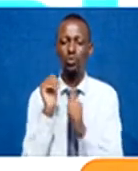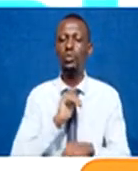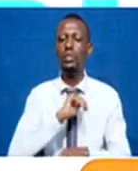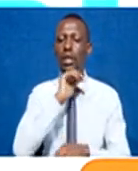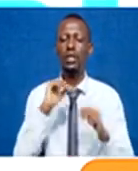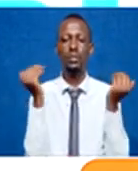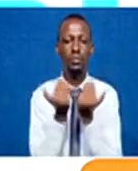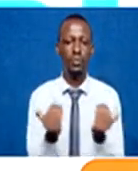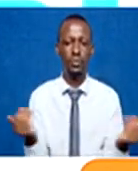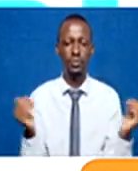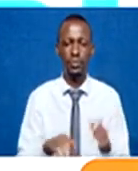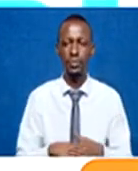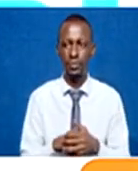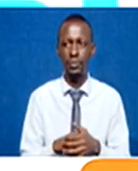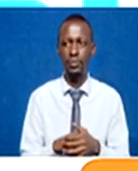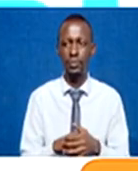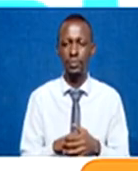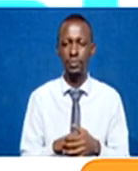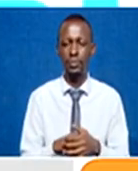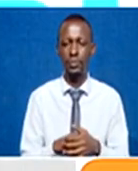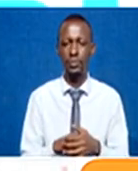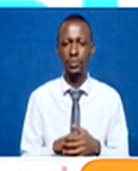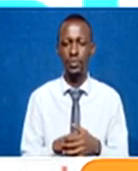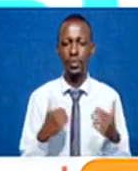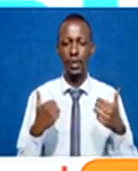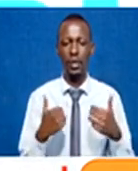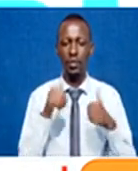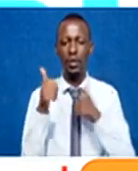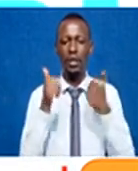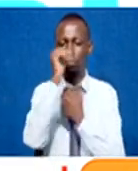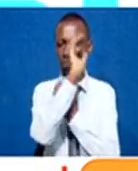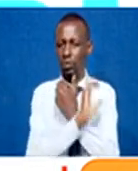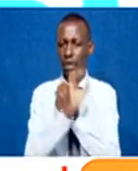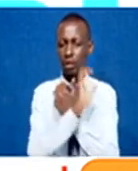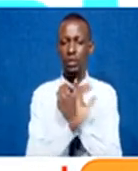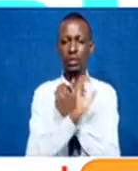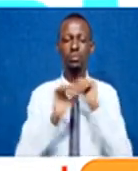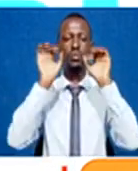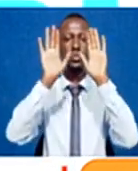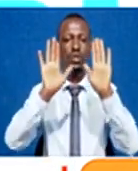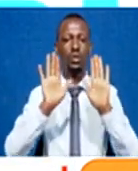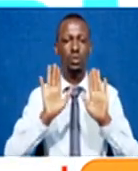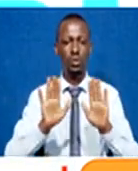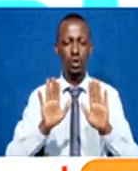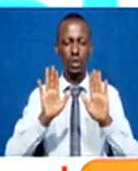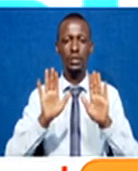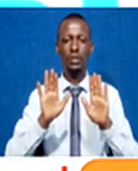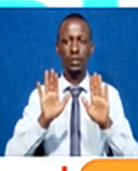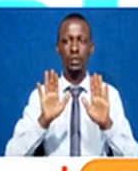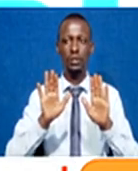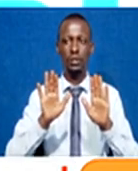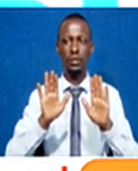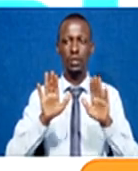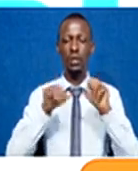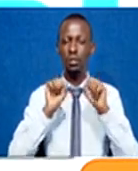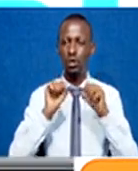Asia, in Bangladesh, they want to create Latin America and other African countries. So it's very critical that the results that we have got from this is really great